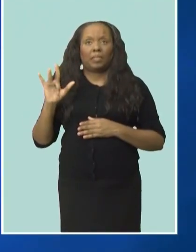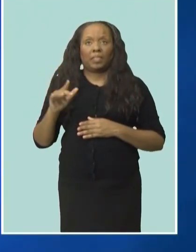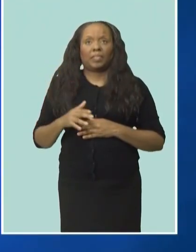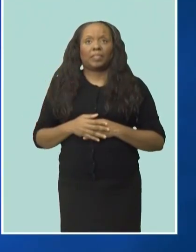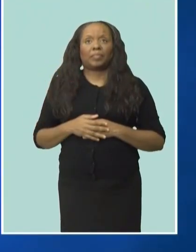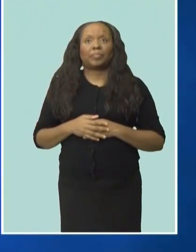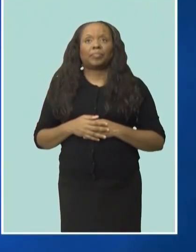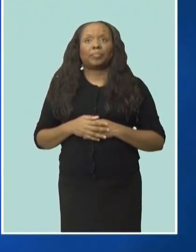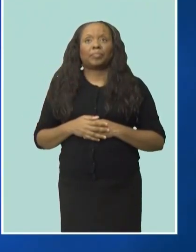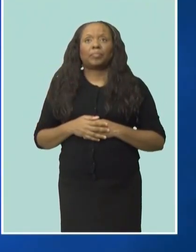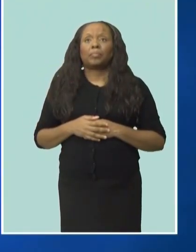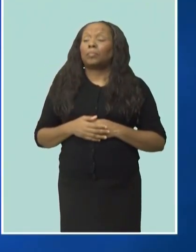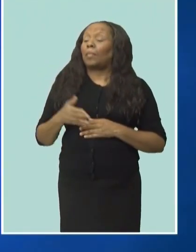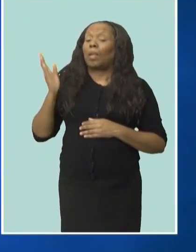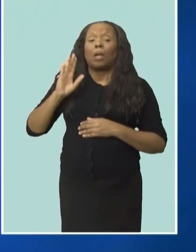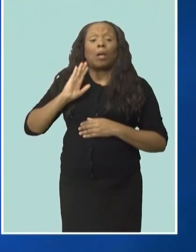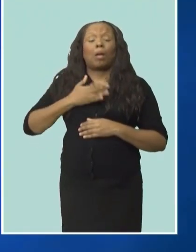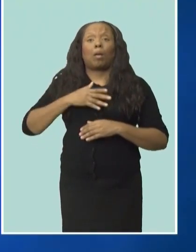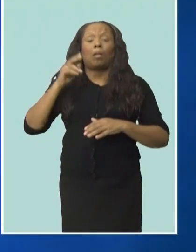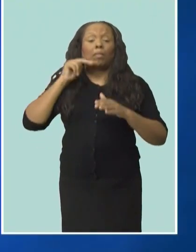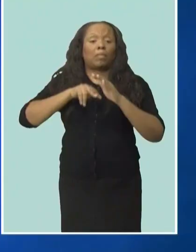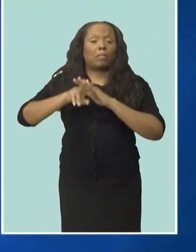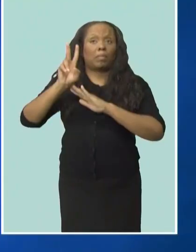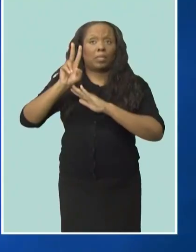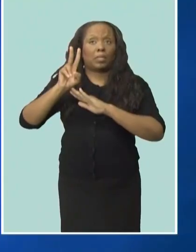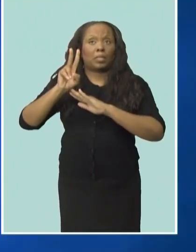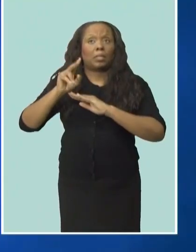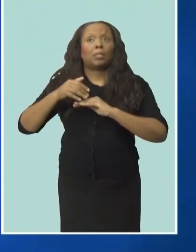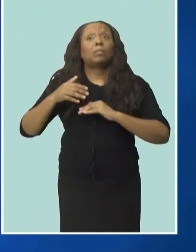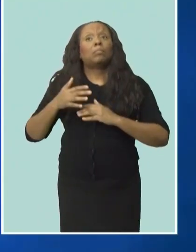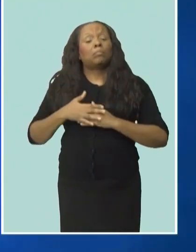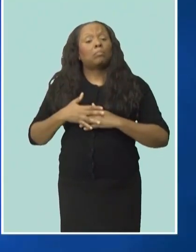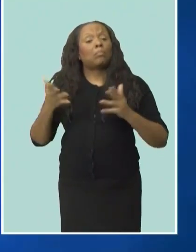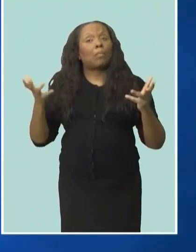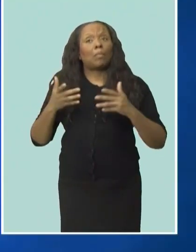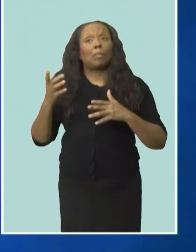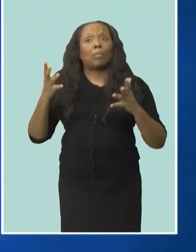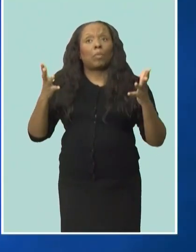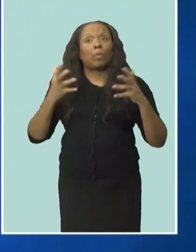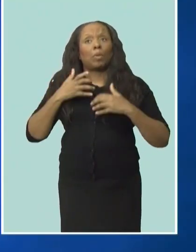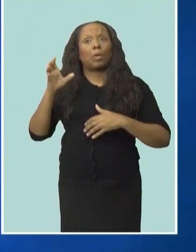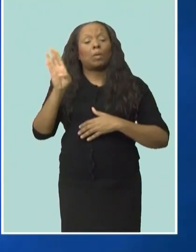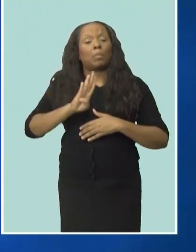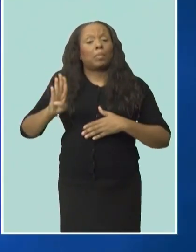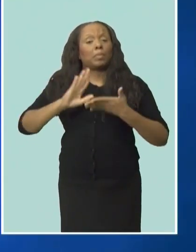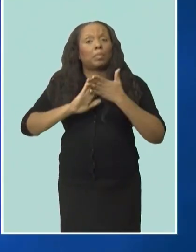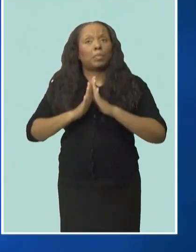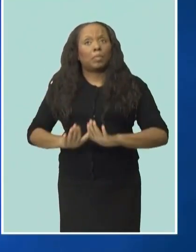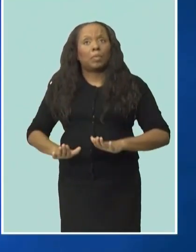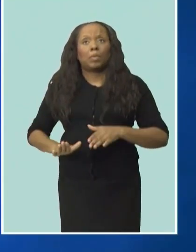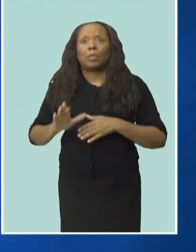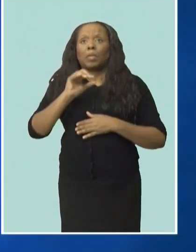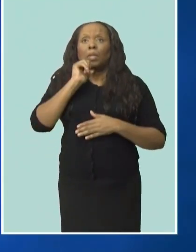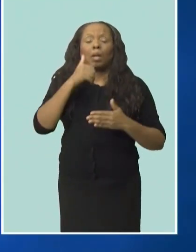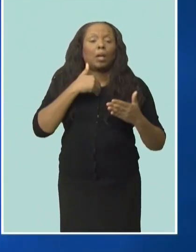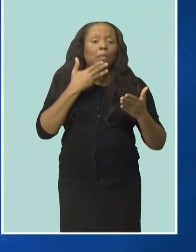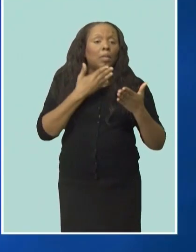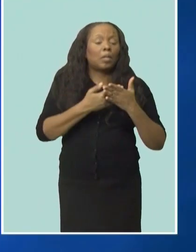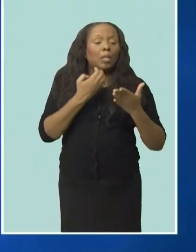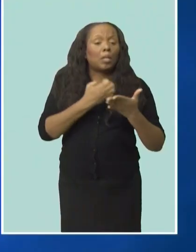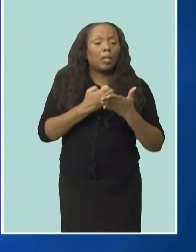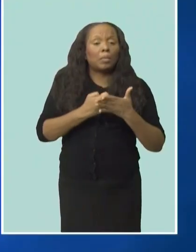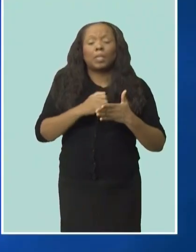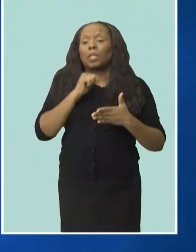as a party is that this country must return to a place of peace. We will not have a good economy, we will not have a well-ordered